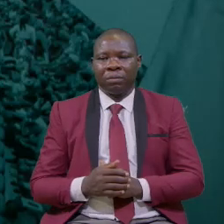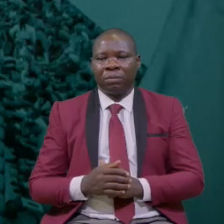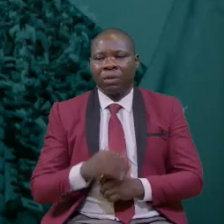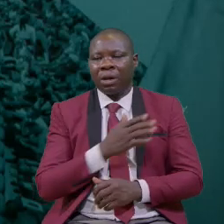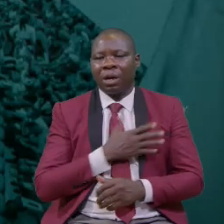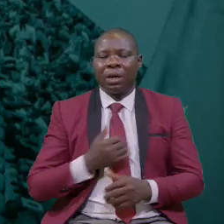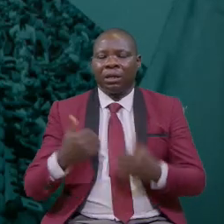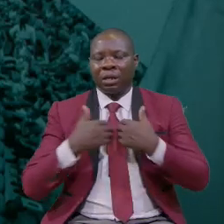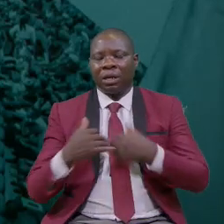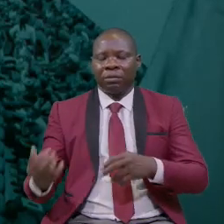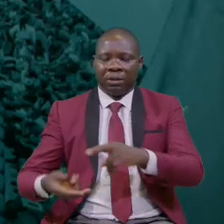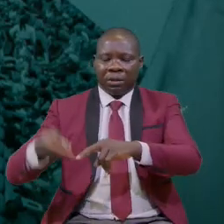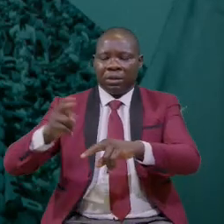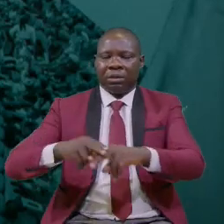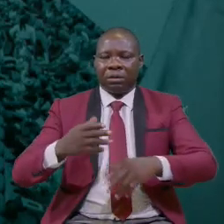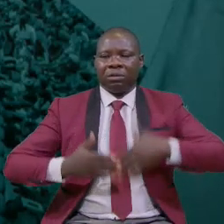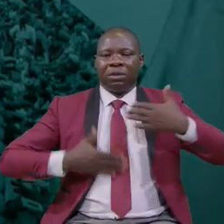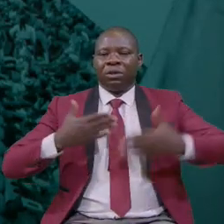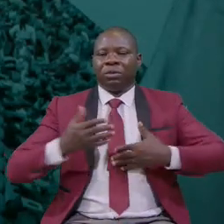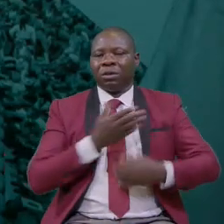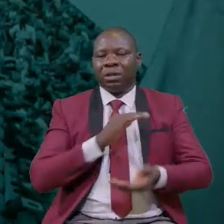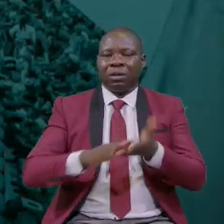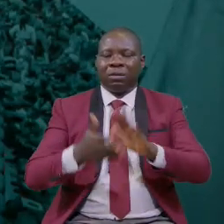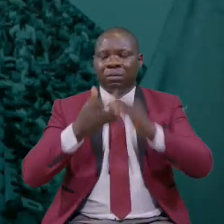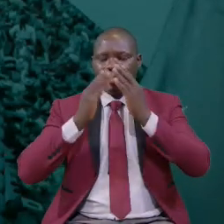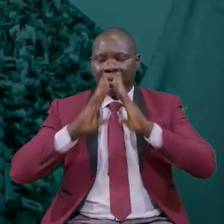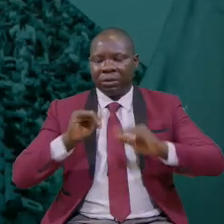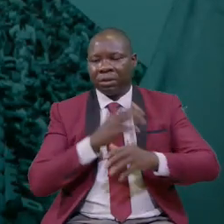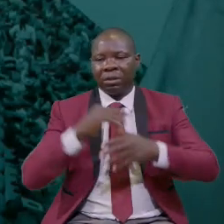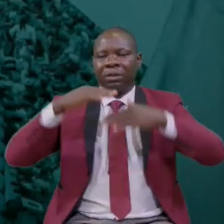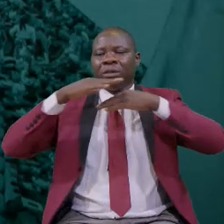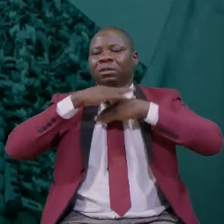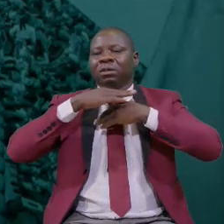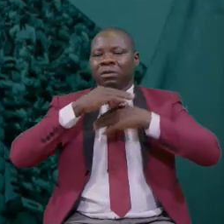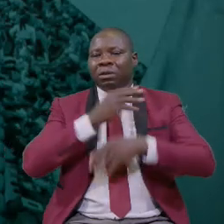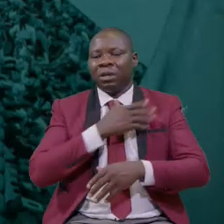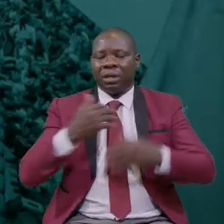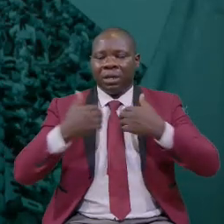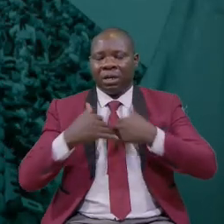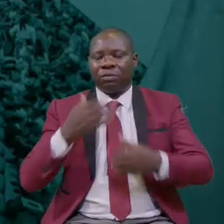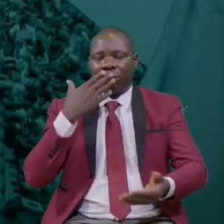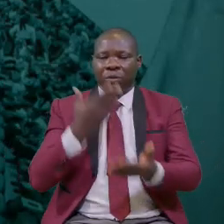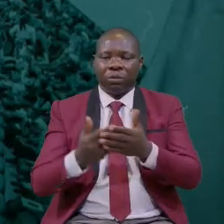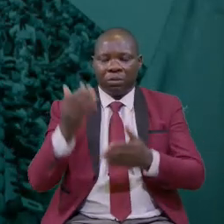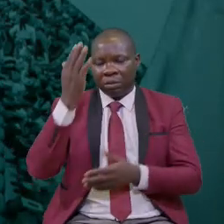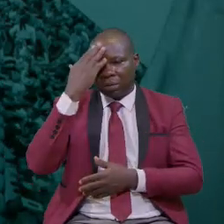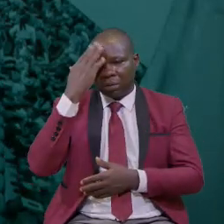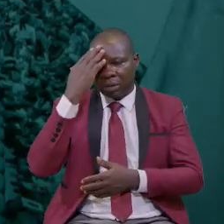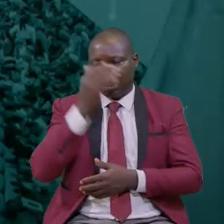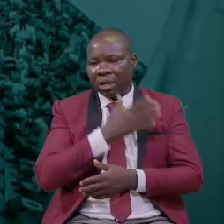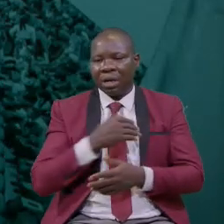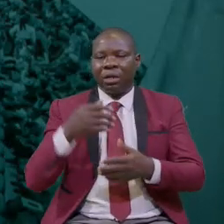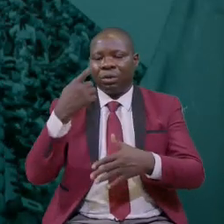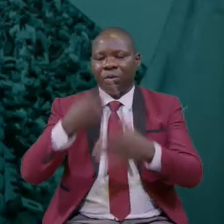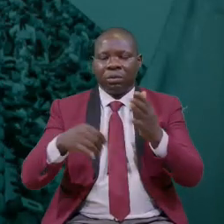increased joy and peace and satisfaction and having good knowledge and what it